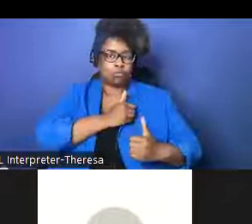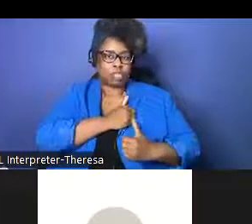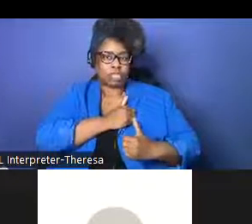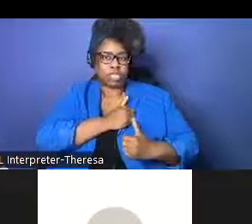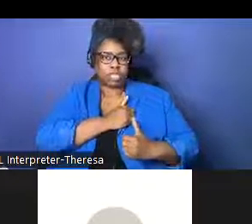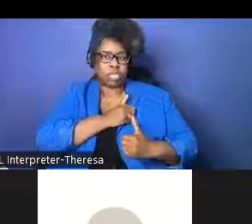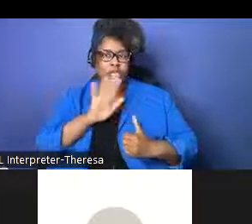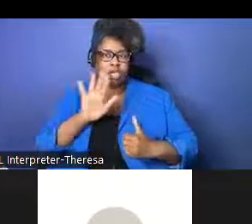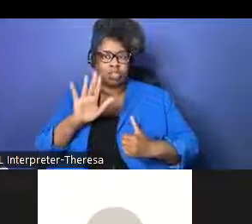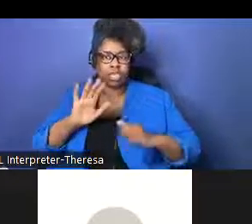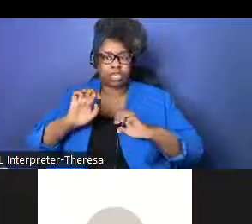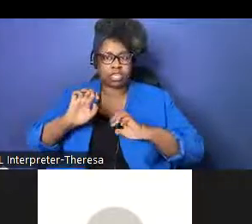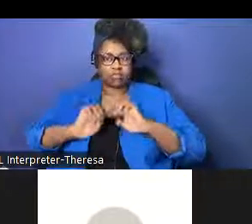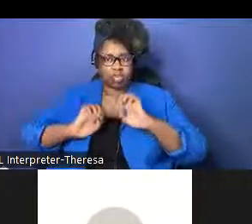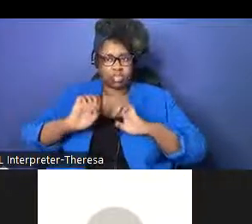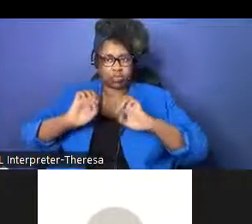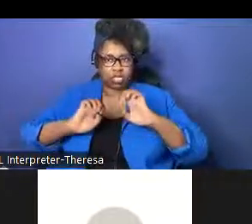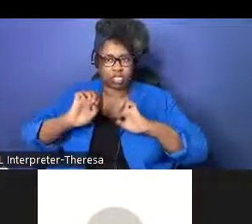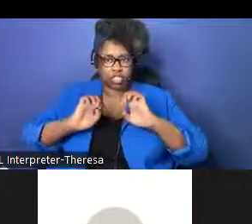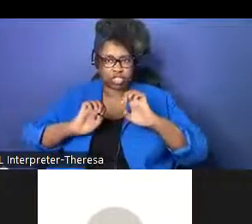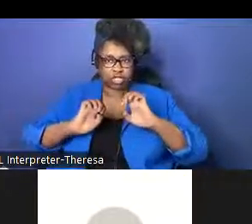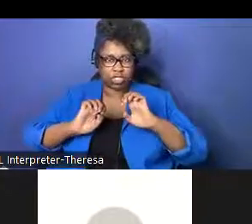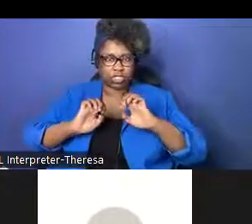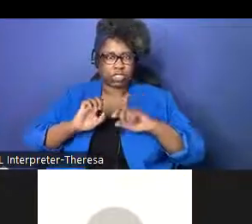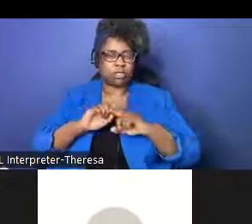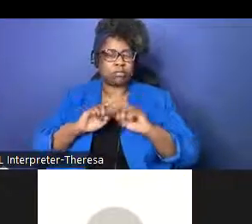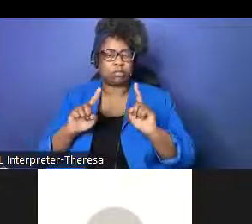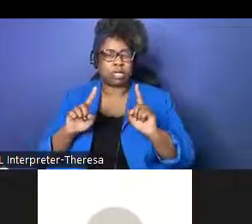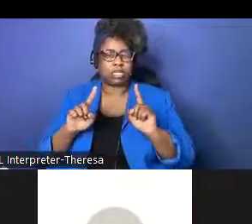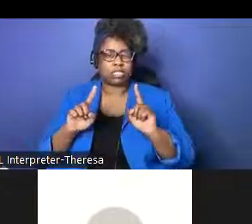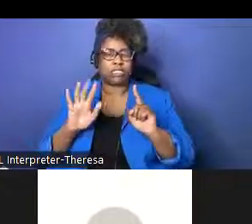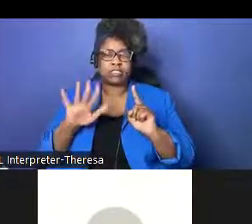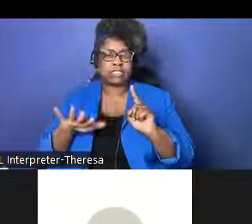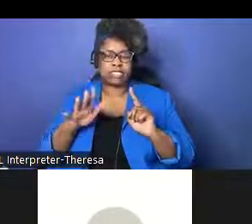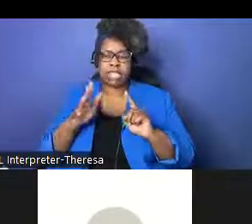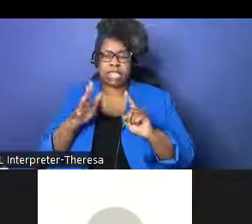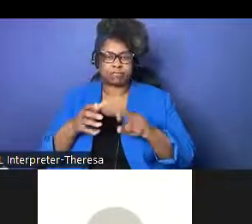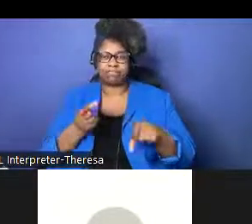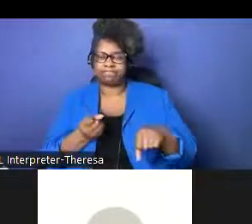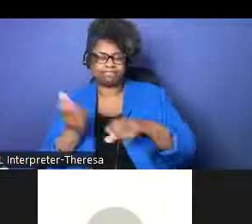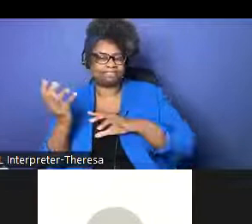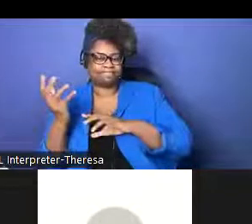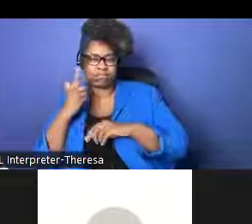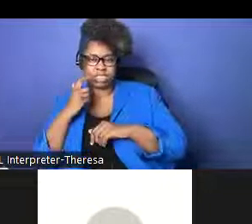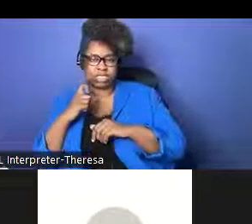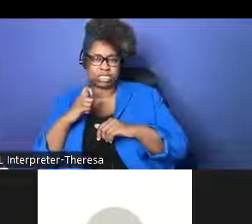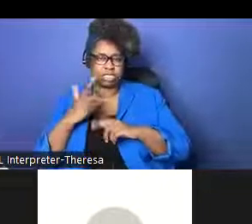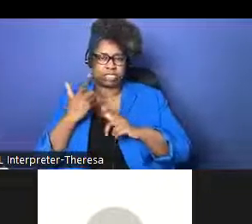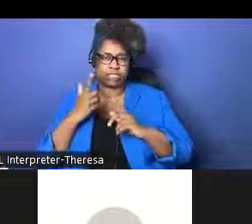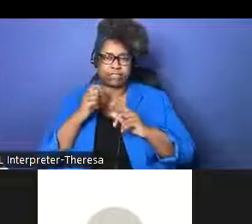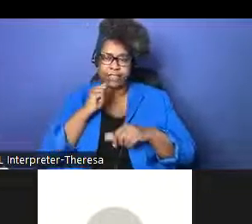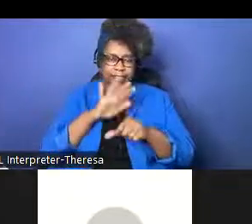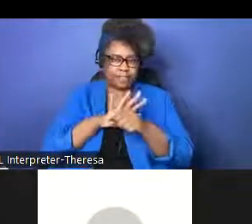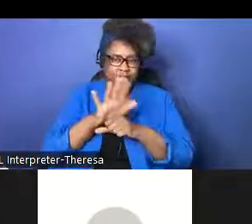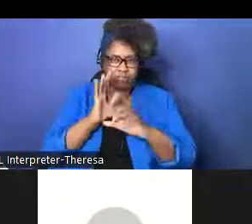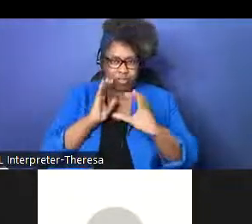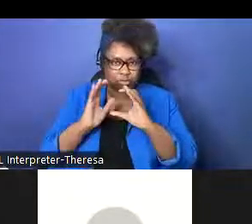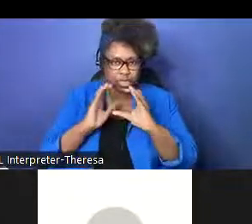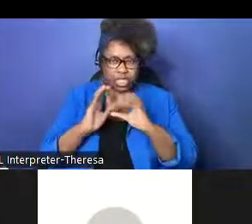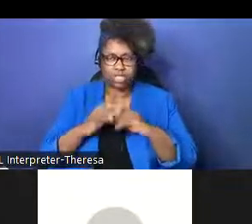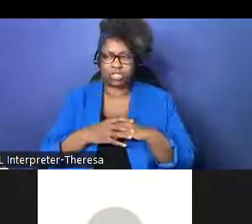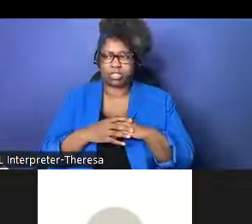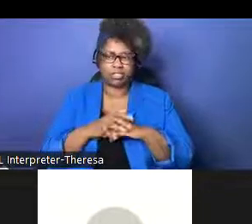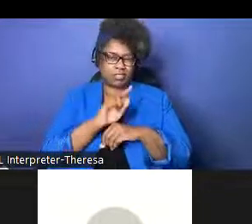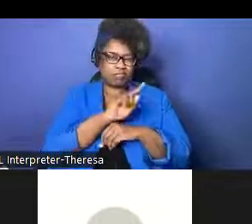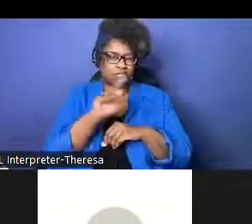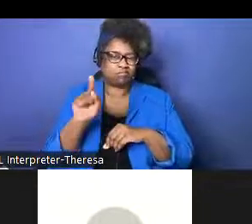their evaluation study, but overall it was scrapped because of lack of communication, different property owners,